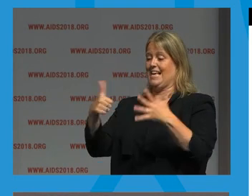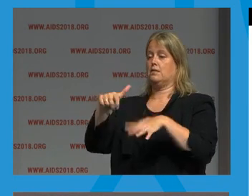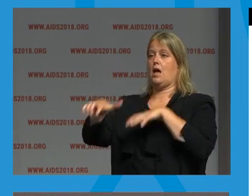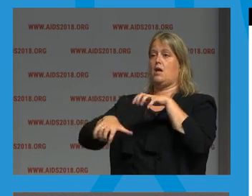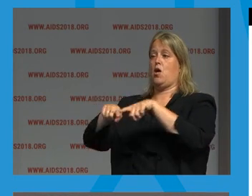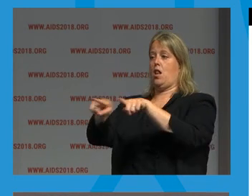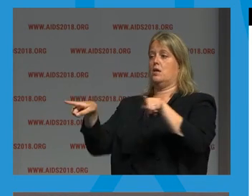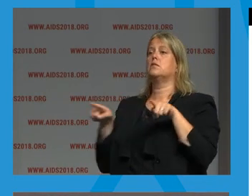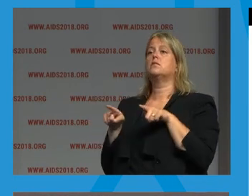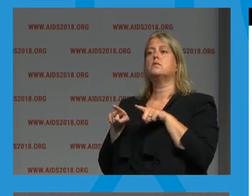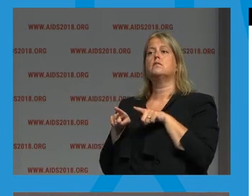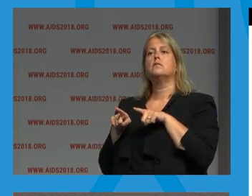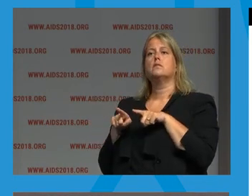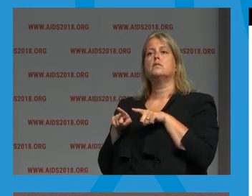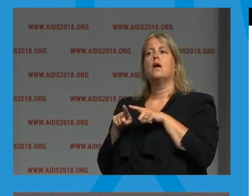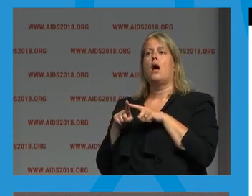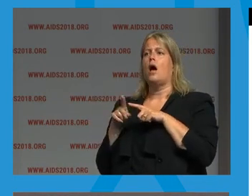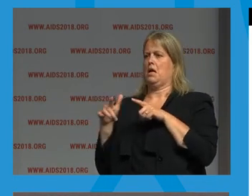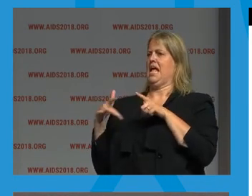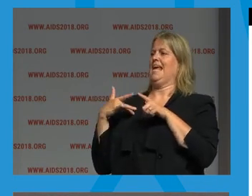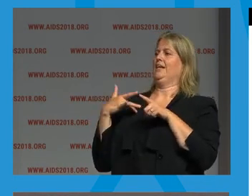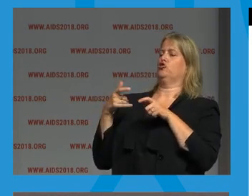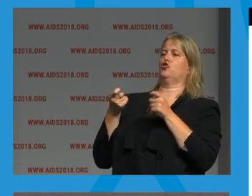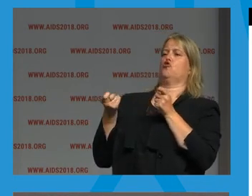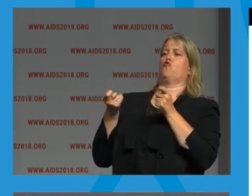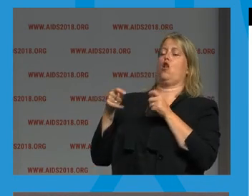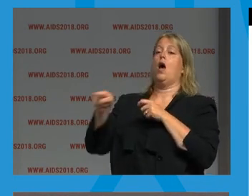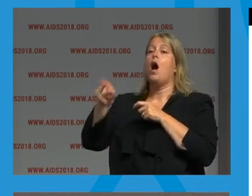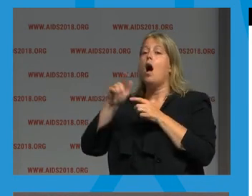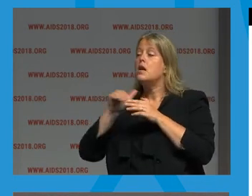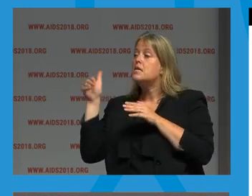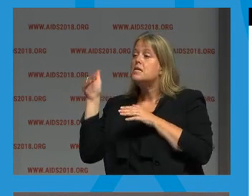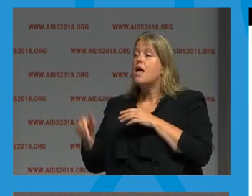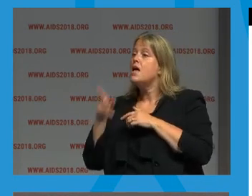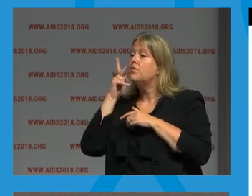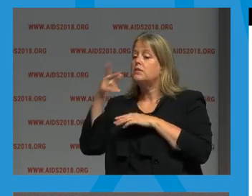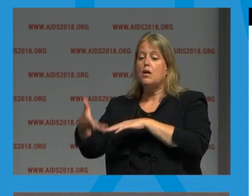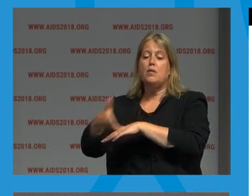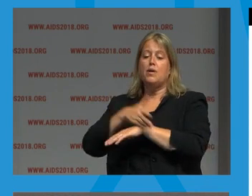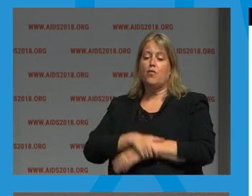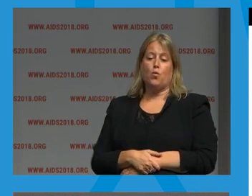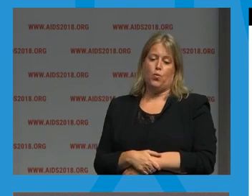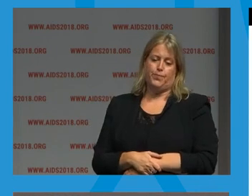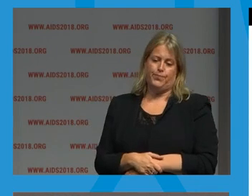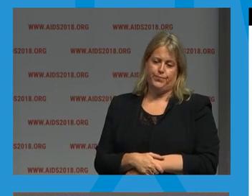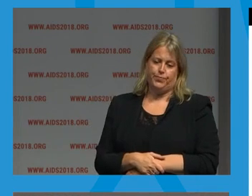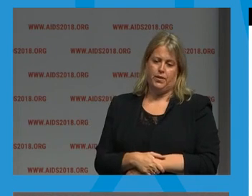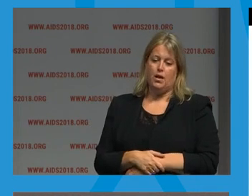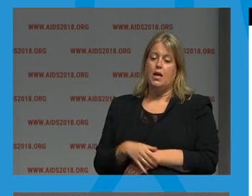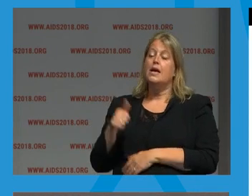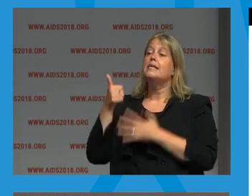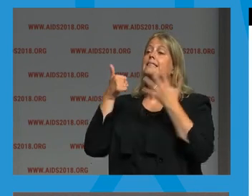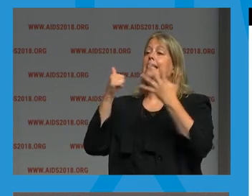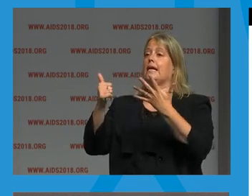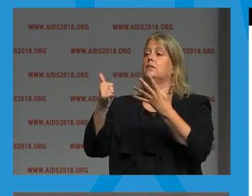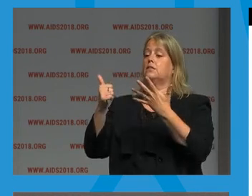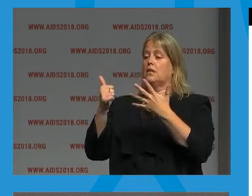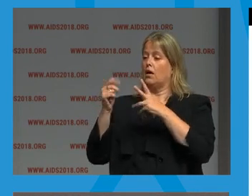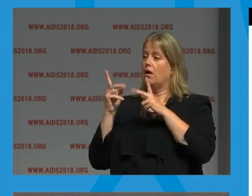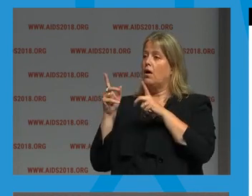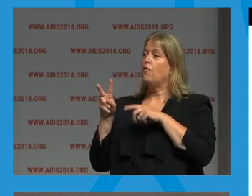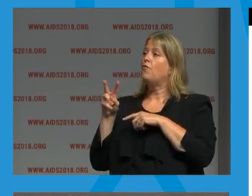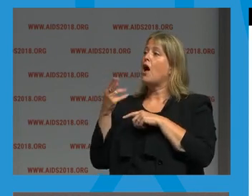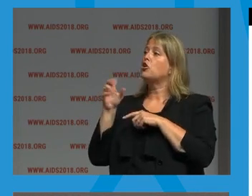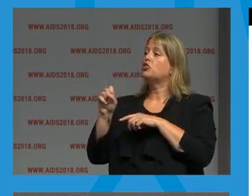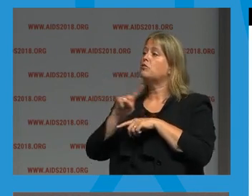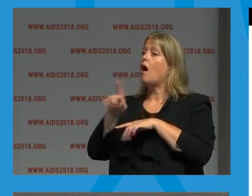animals elite control, which was never seen before in prior studies. 6 had undetectable virus for